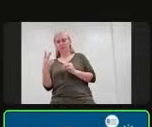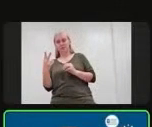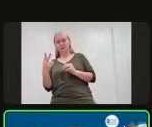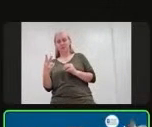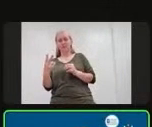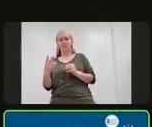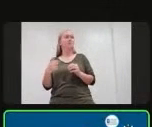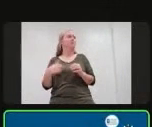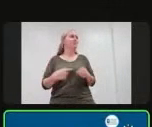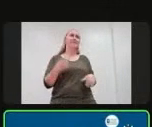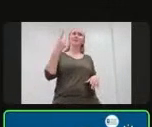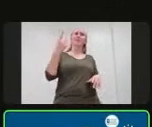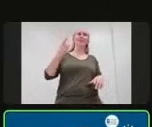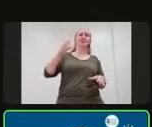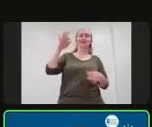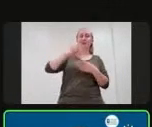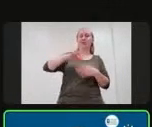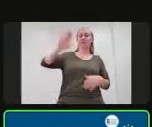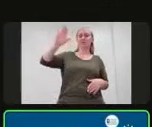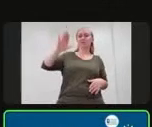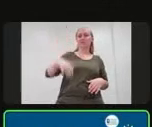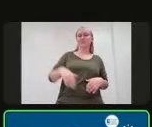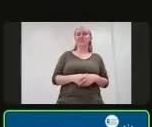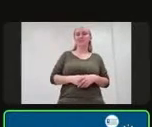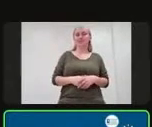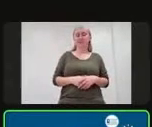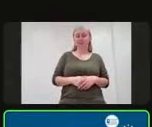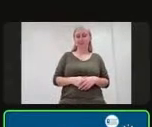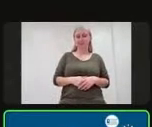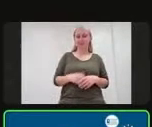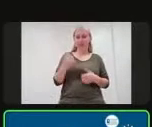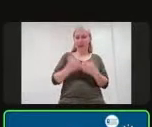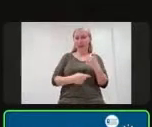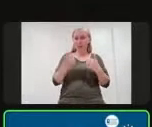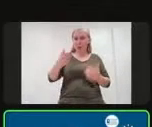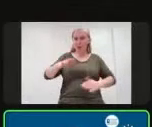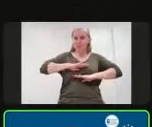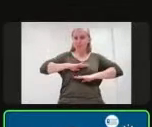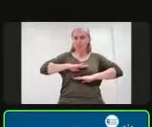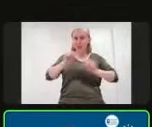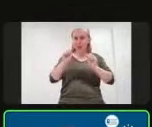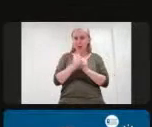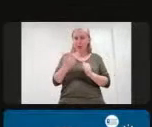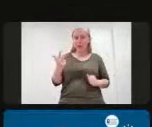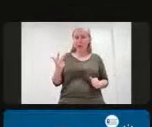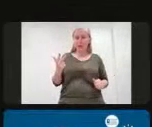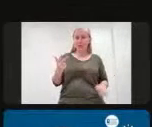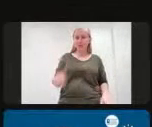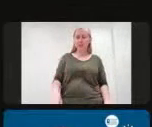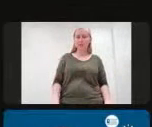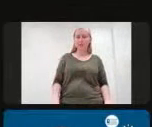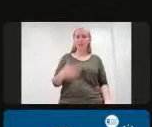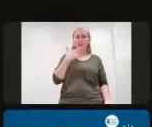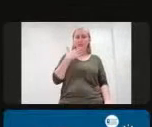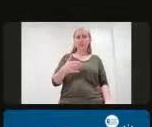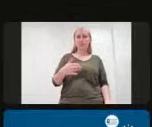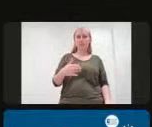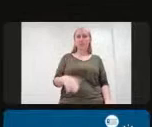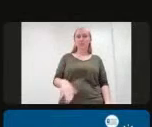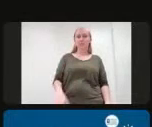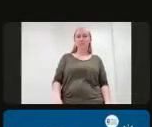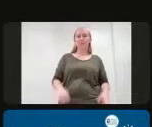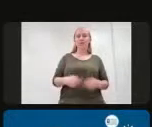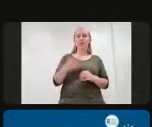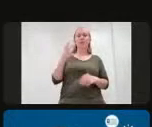got 1. Okay. Is everybody happy with 3? Looks good. Awesome. Okay, number